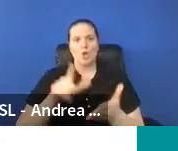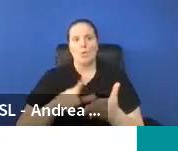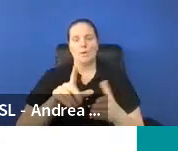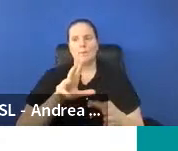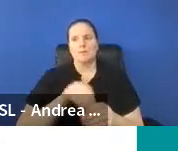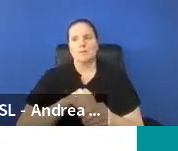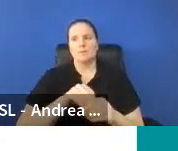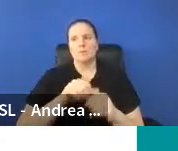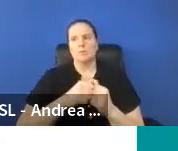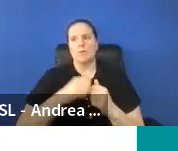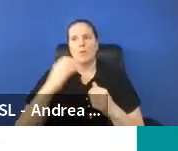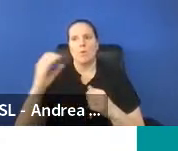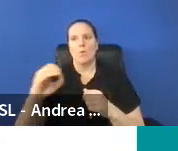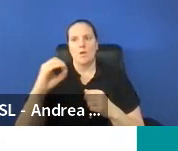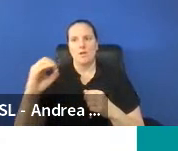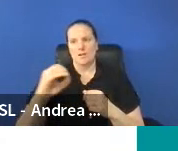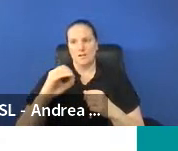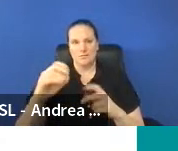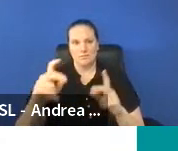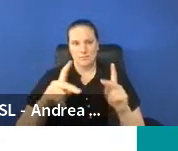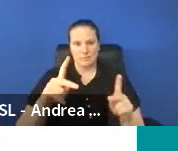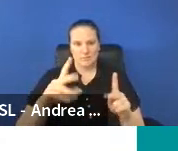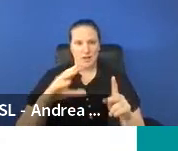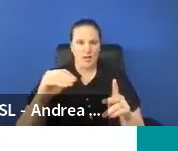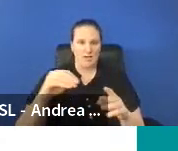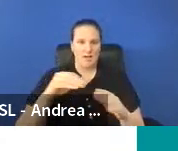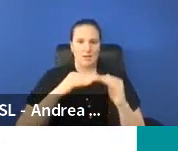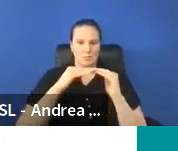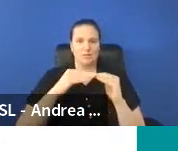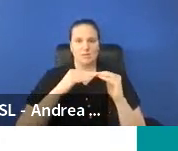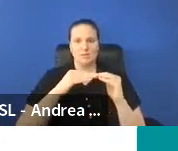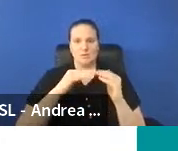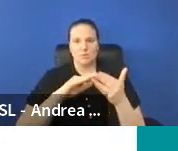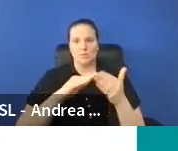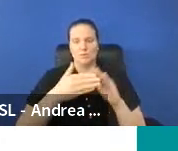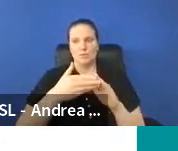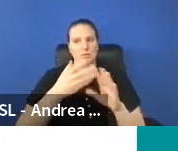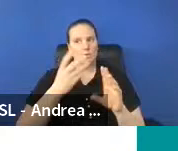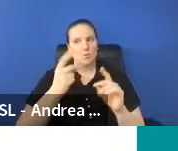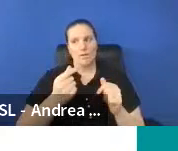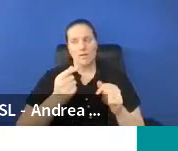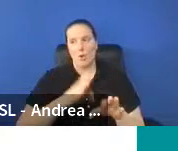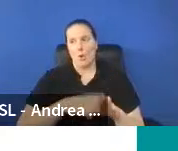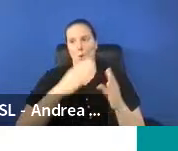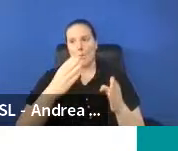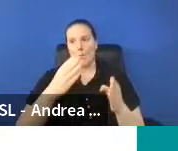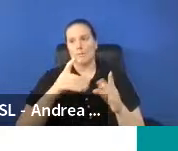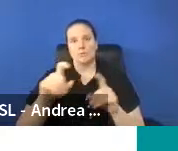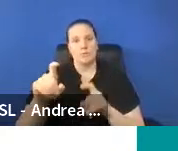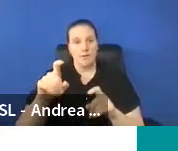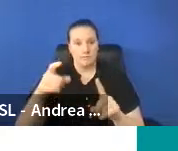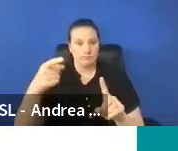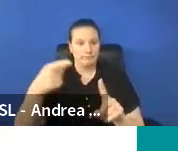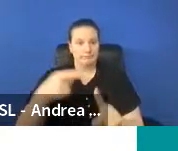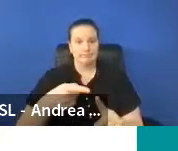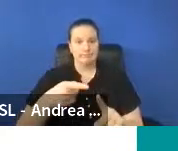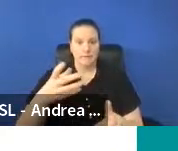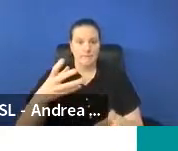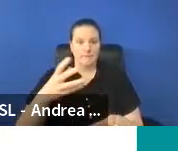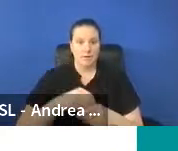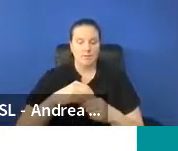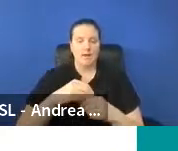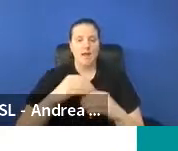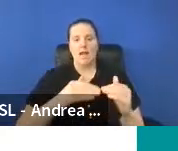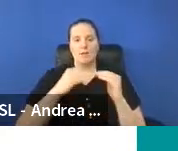participation among Oregon residents and equity priority communities. We quickly reopened the survey and began targeted engagement to